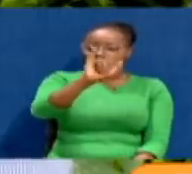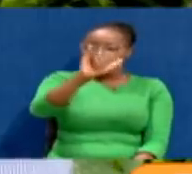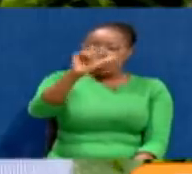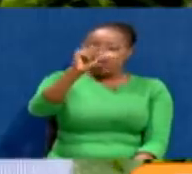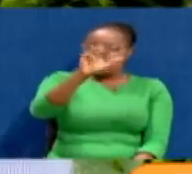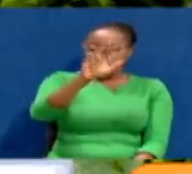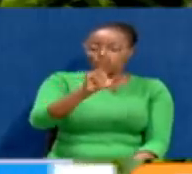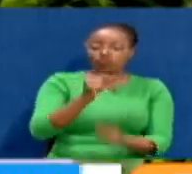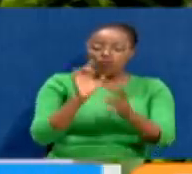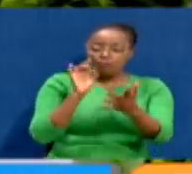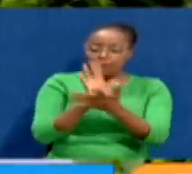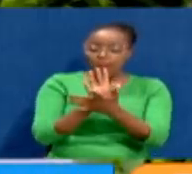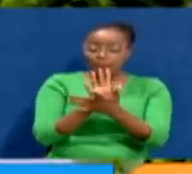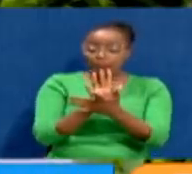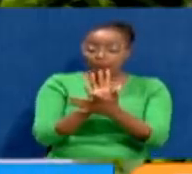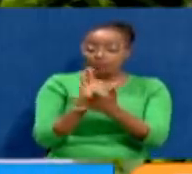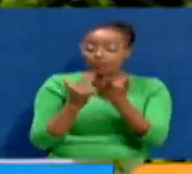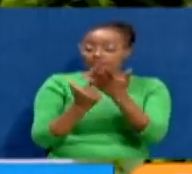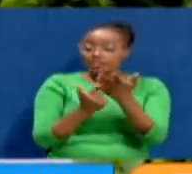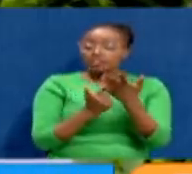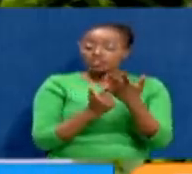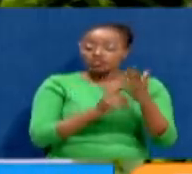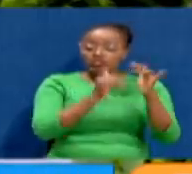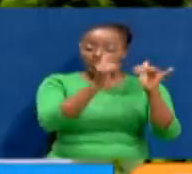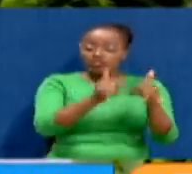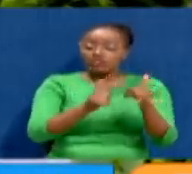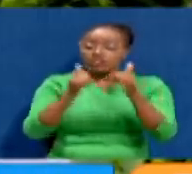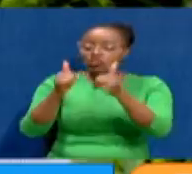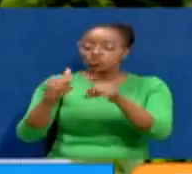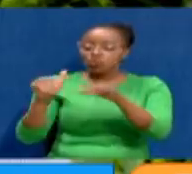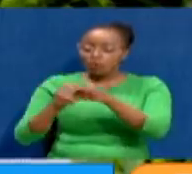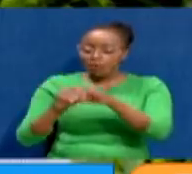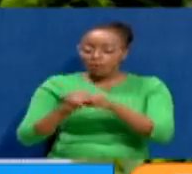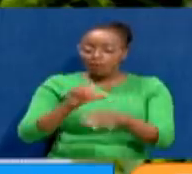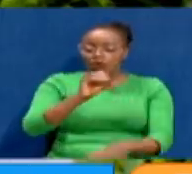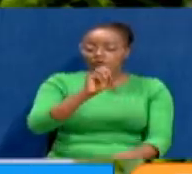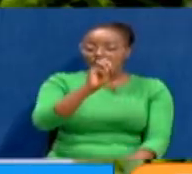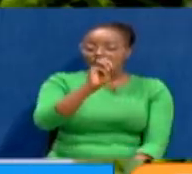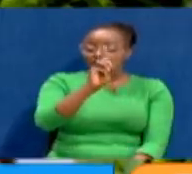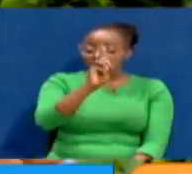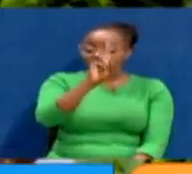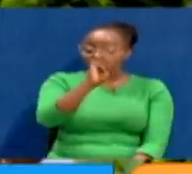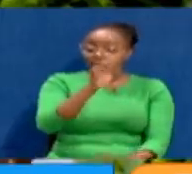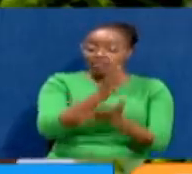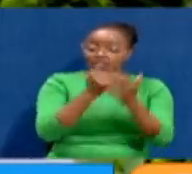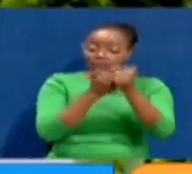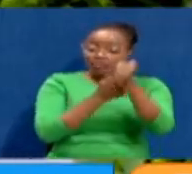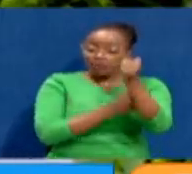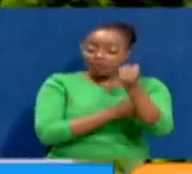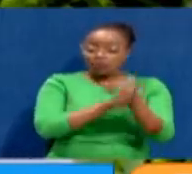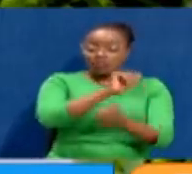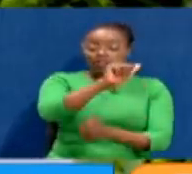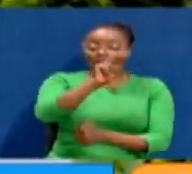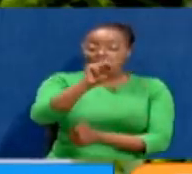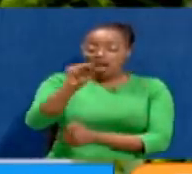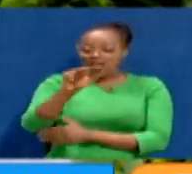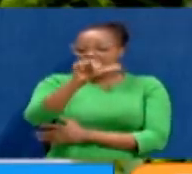motion. It was individual members of ODM party who some supported Anne